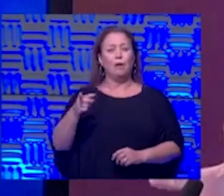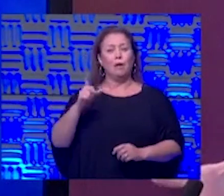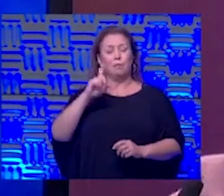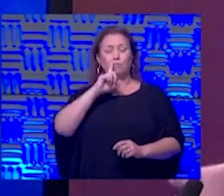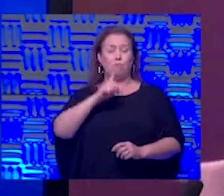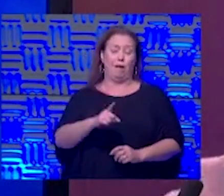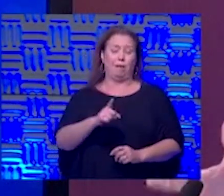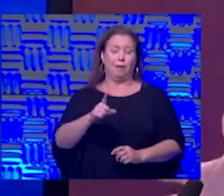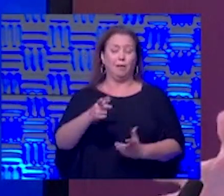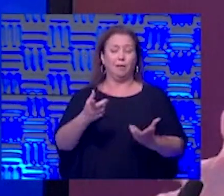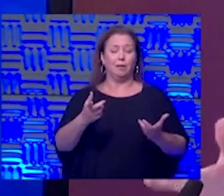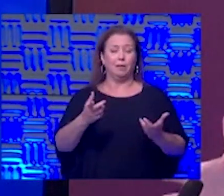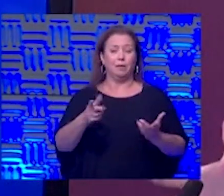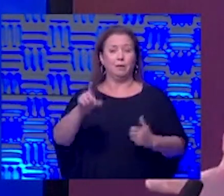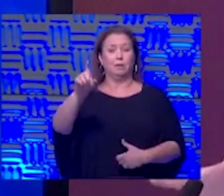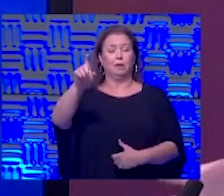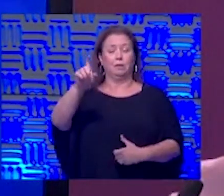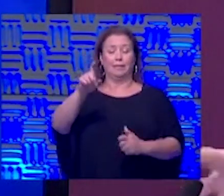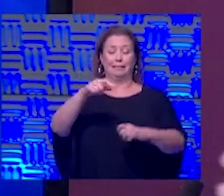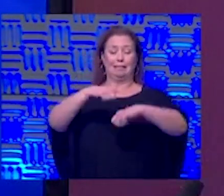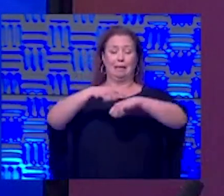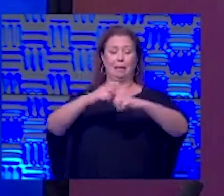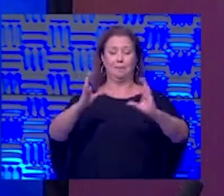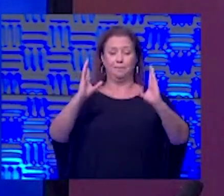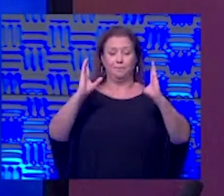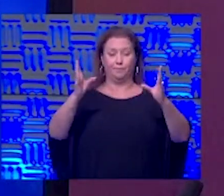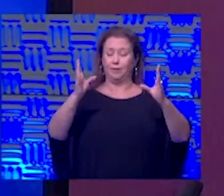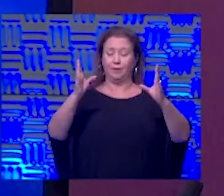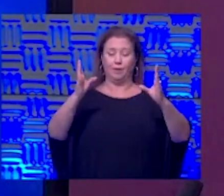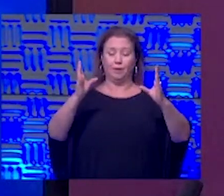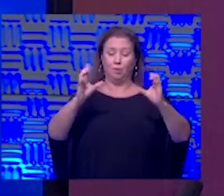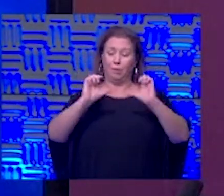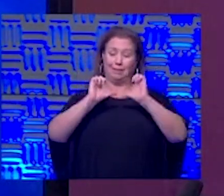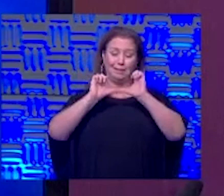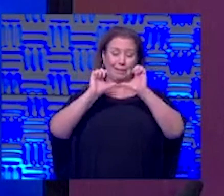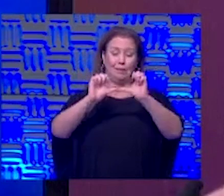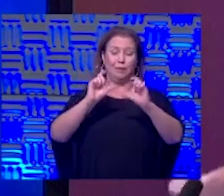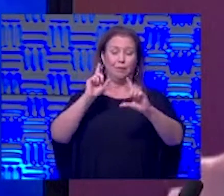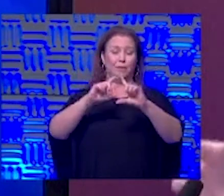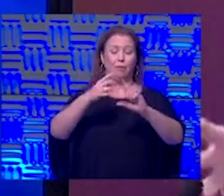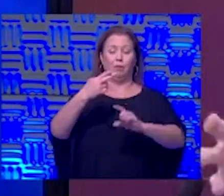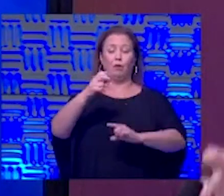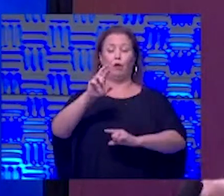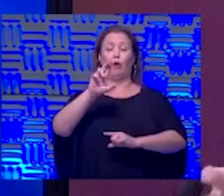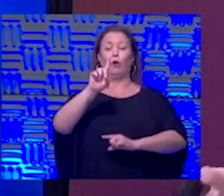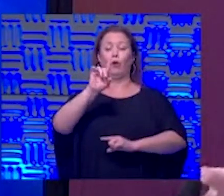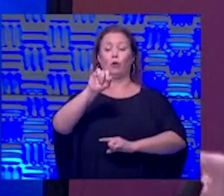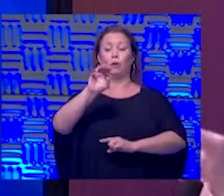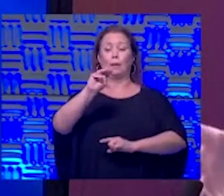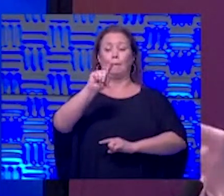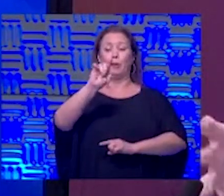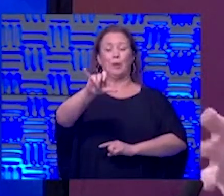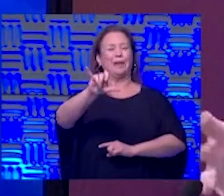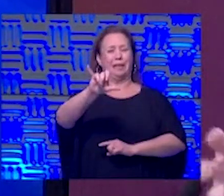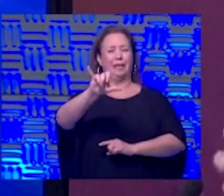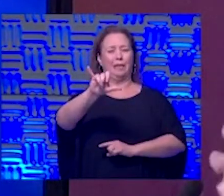reality is we're going to have this period until we get to some kind of herd immunity we have to think